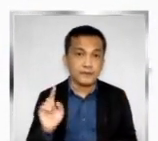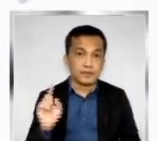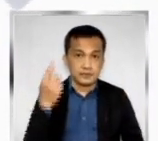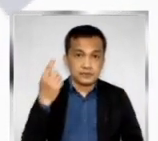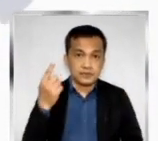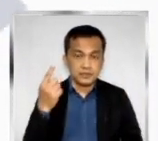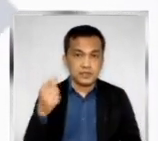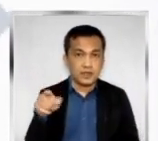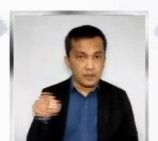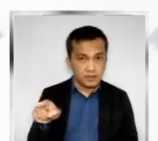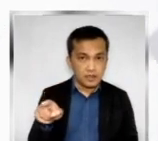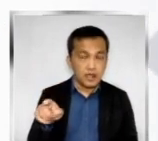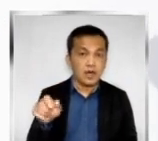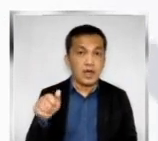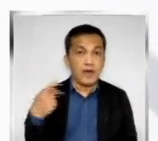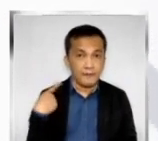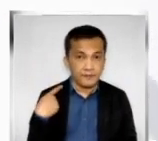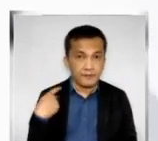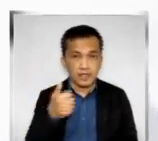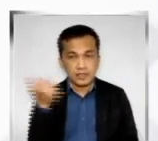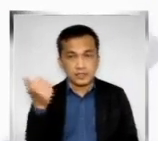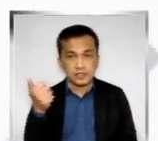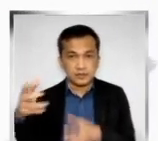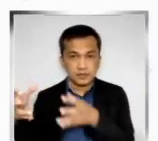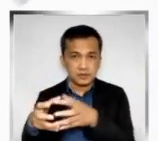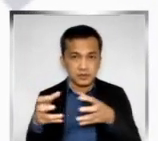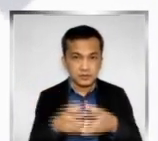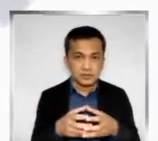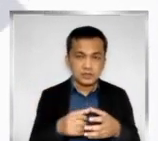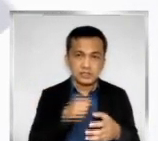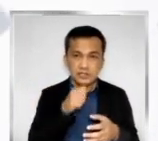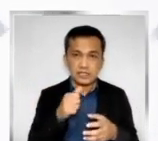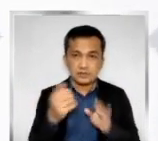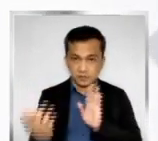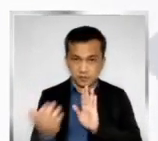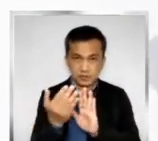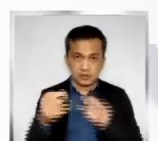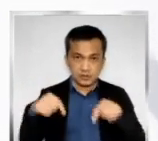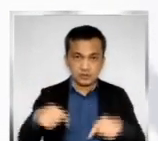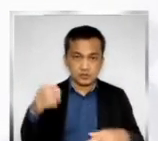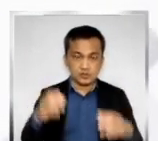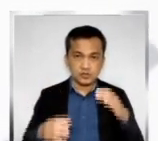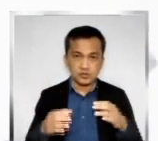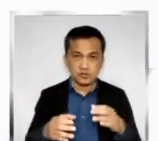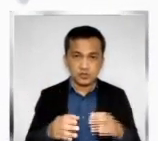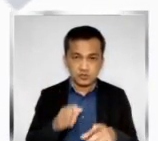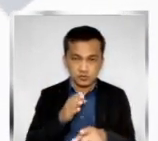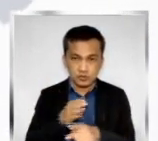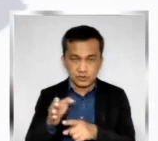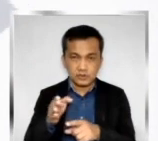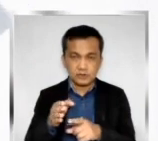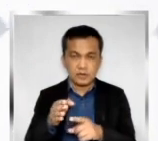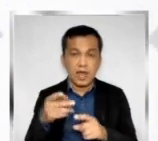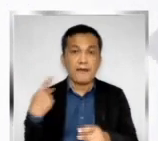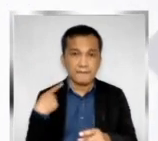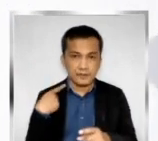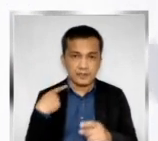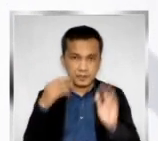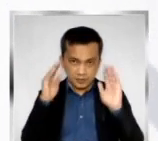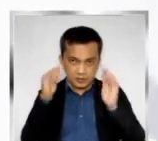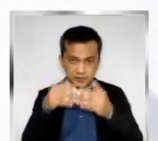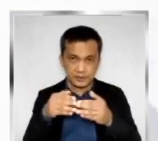other parties not before this court with direct and specific interests. Second,